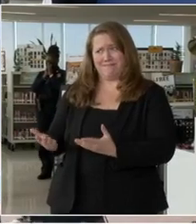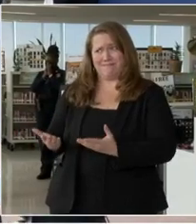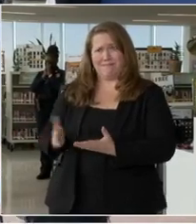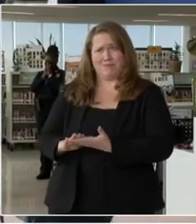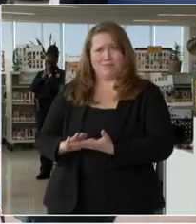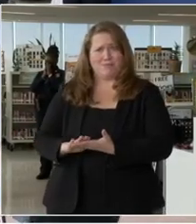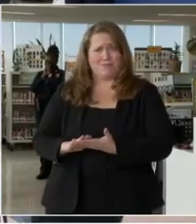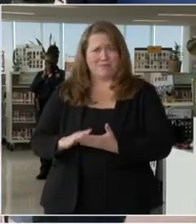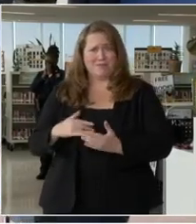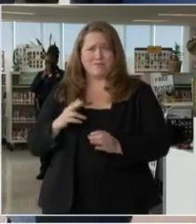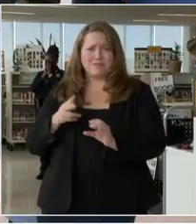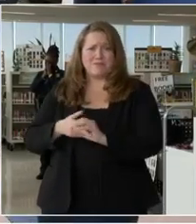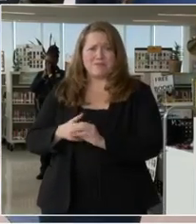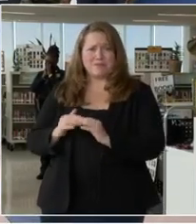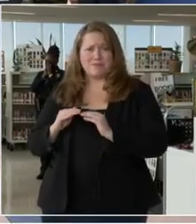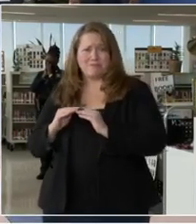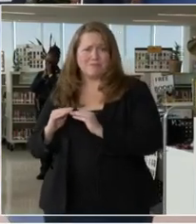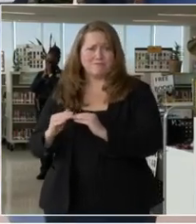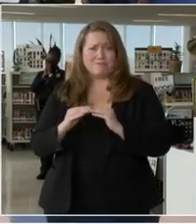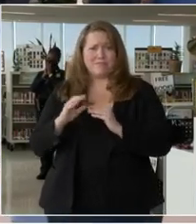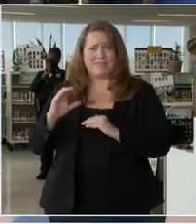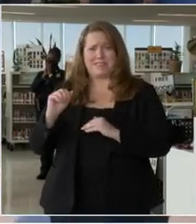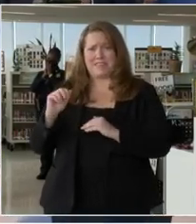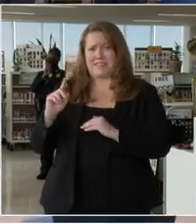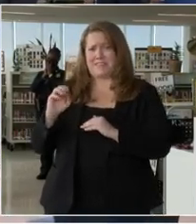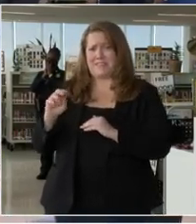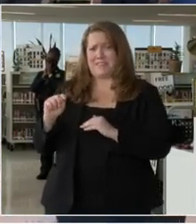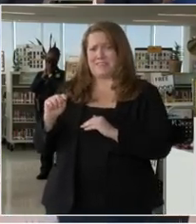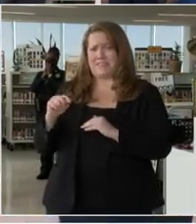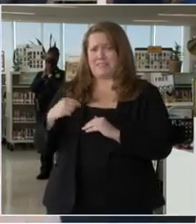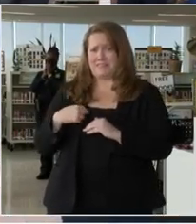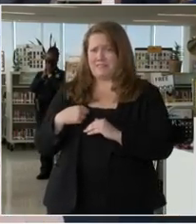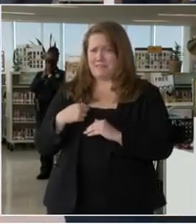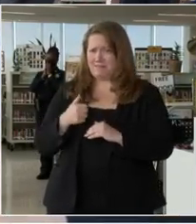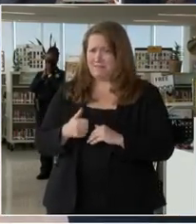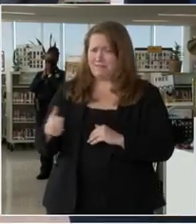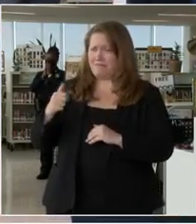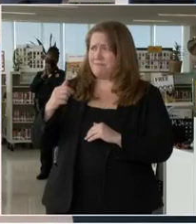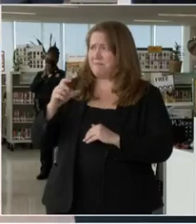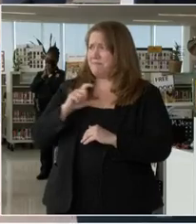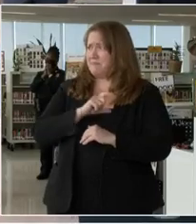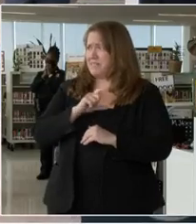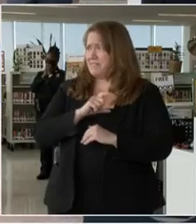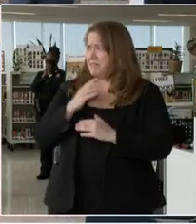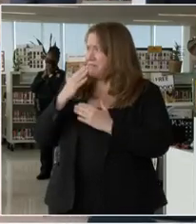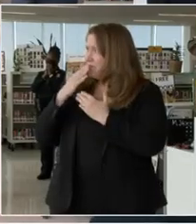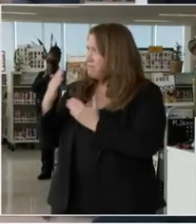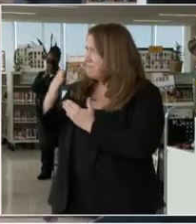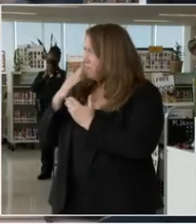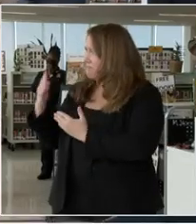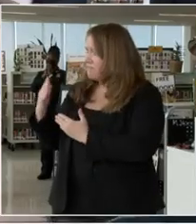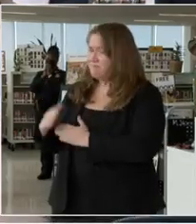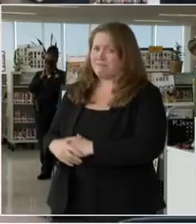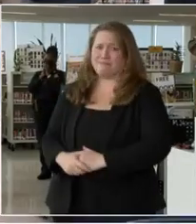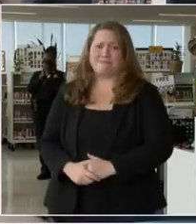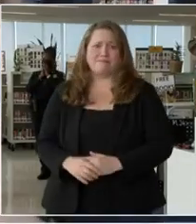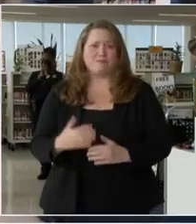cadets and our Chief of Police, Chief Conti, as a representative of the Metropolitan Police